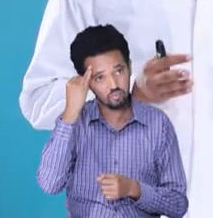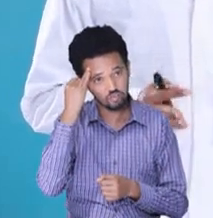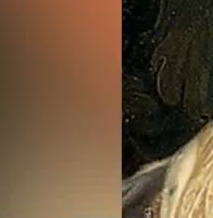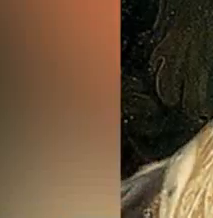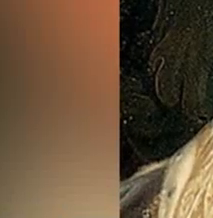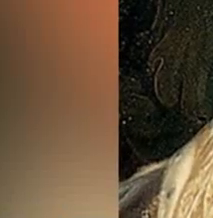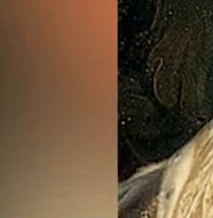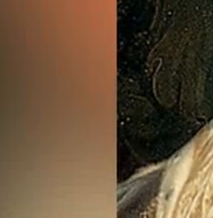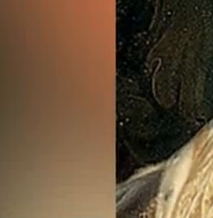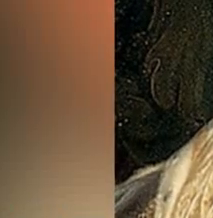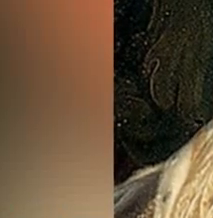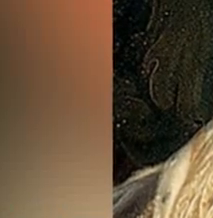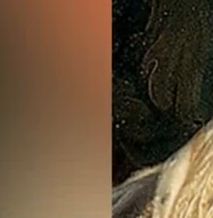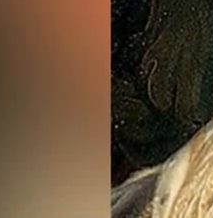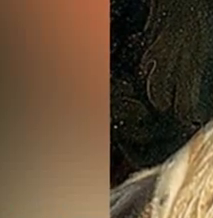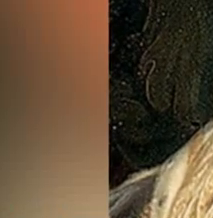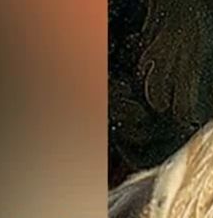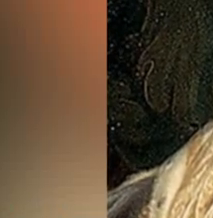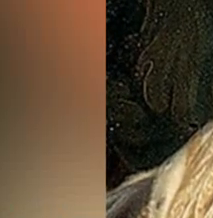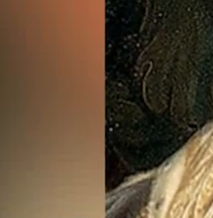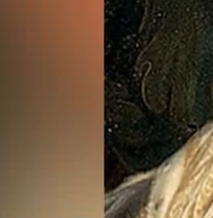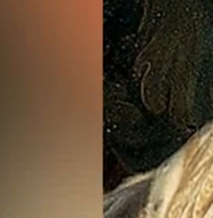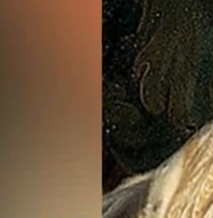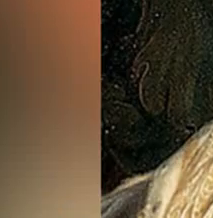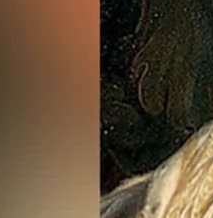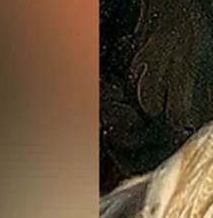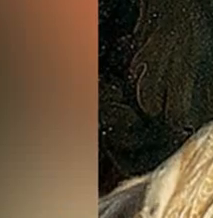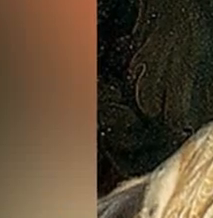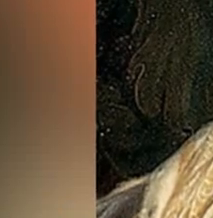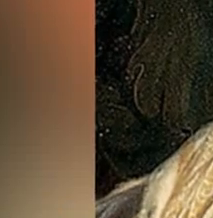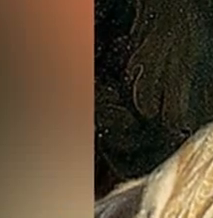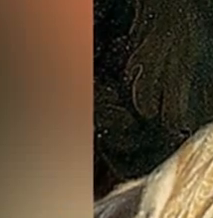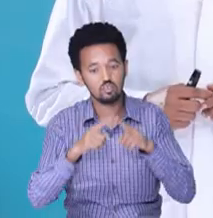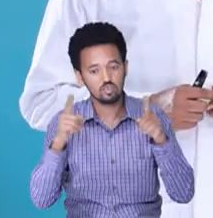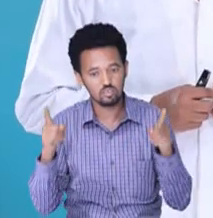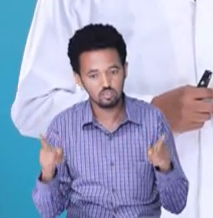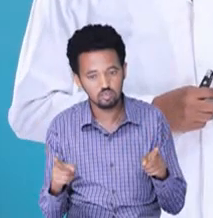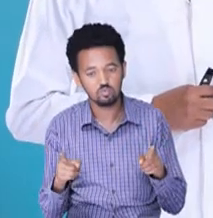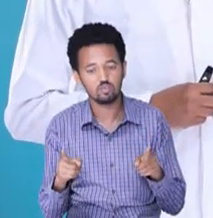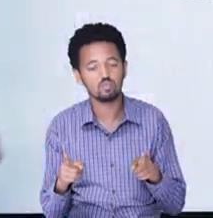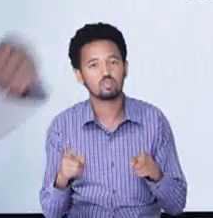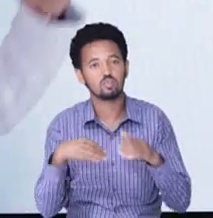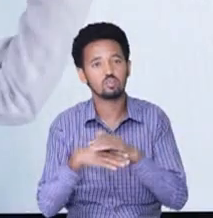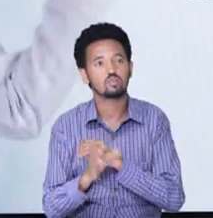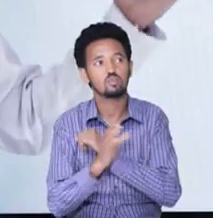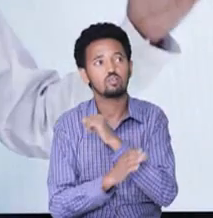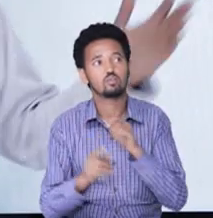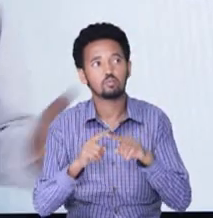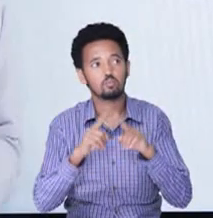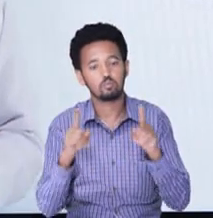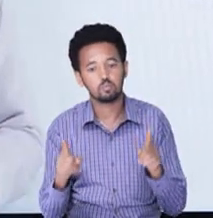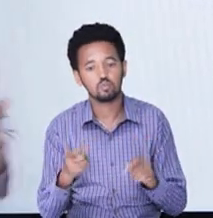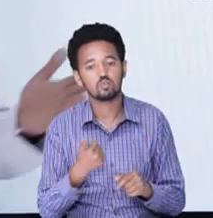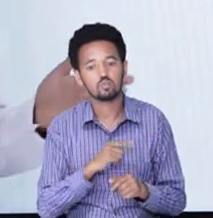the 16th. He prepared for struggle and gathered troops from different provinces of the country, but he was weak